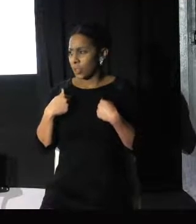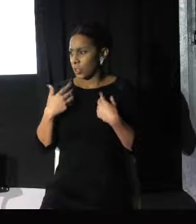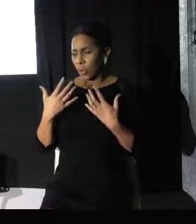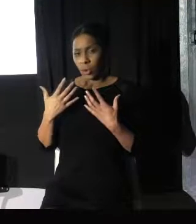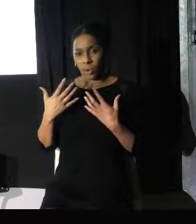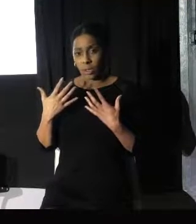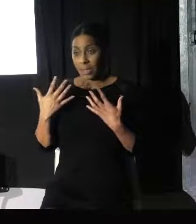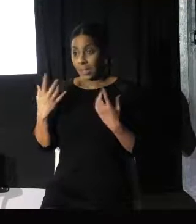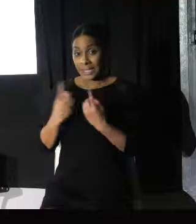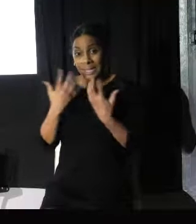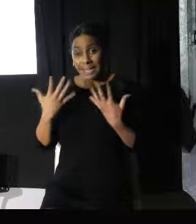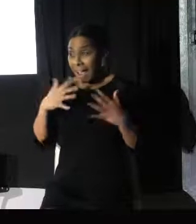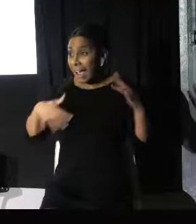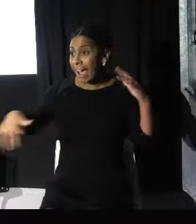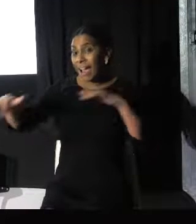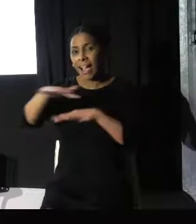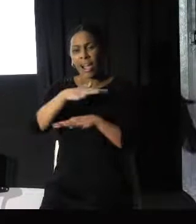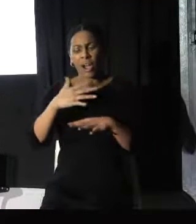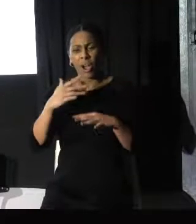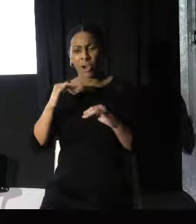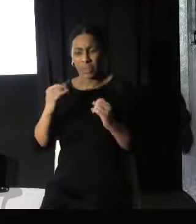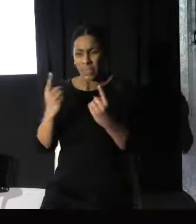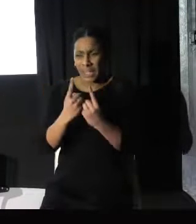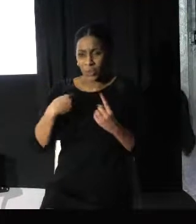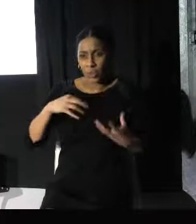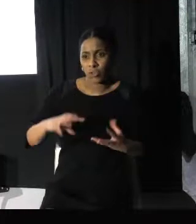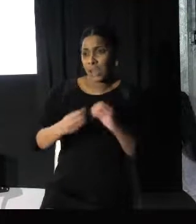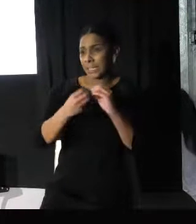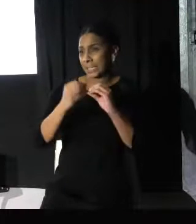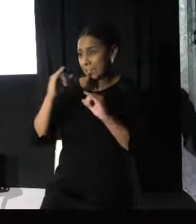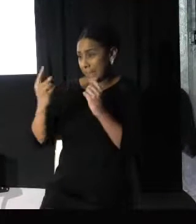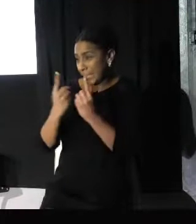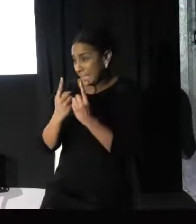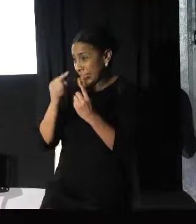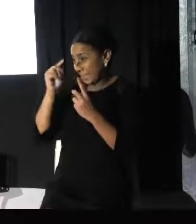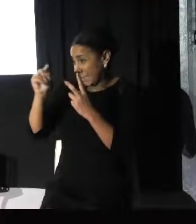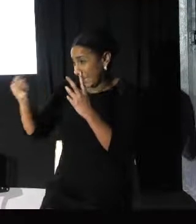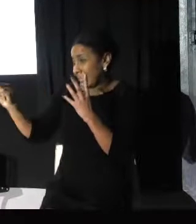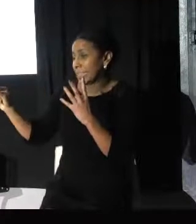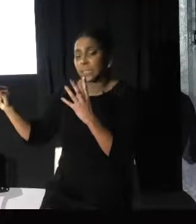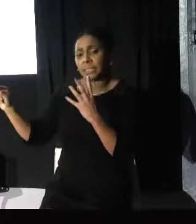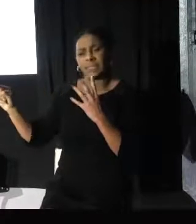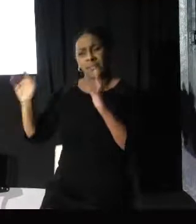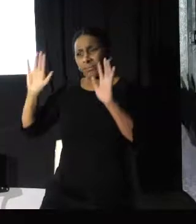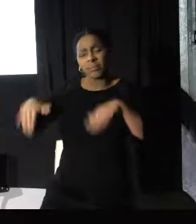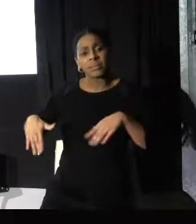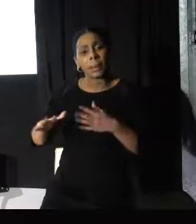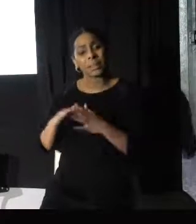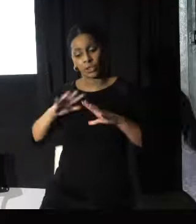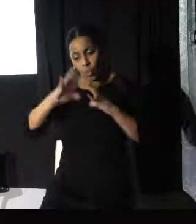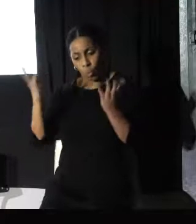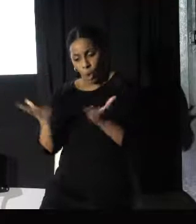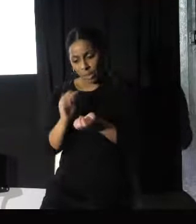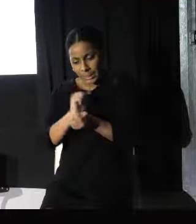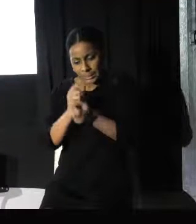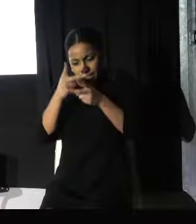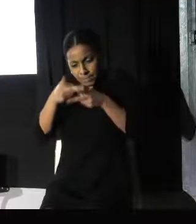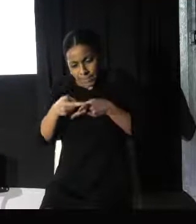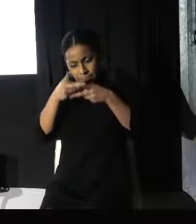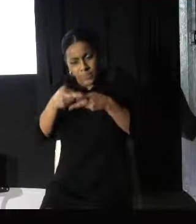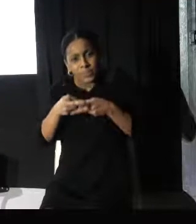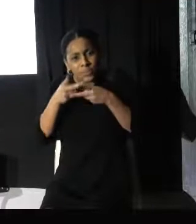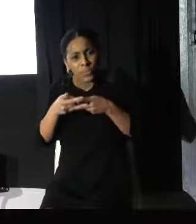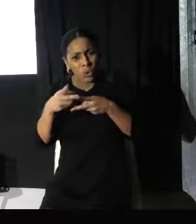things we're making, the things we're leaving behind, and make sure we don't leave a damaged world, a world full